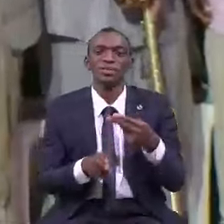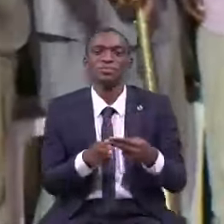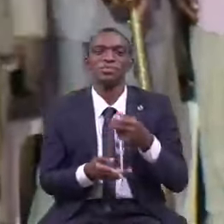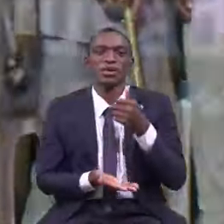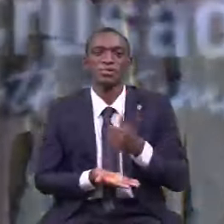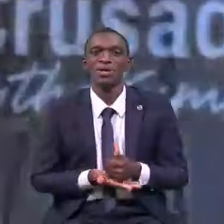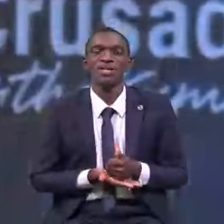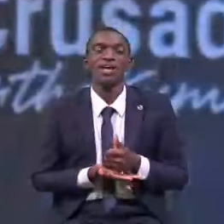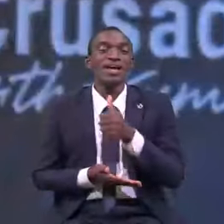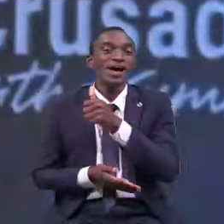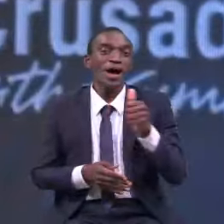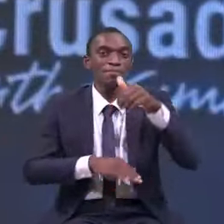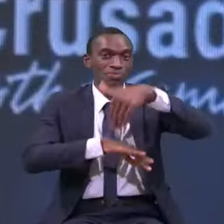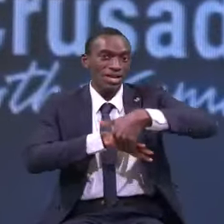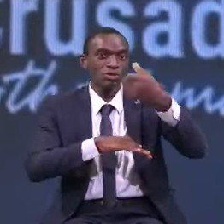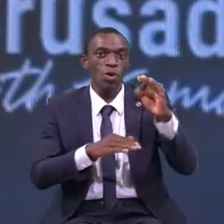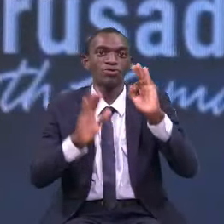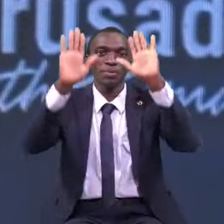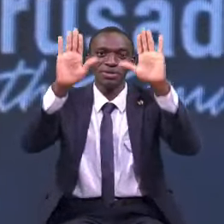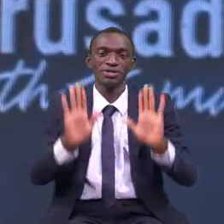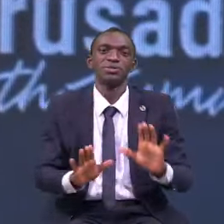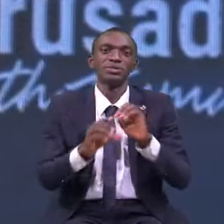A night of miracle.